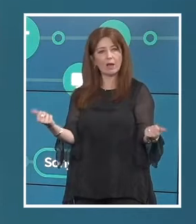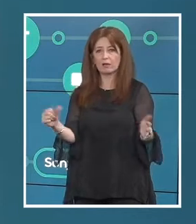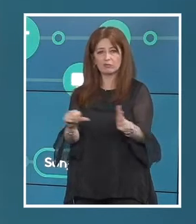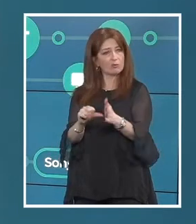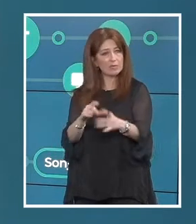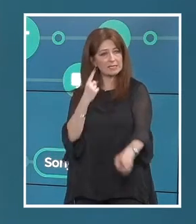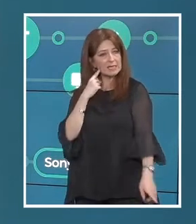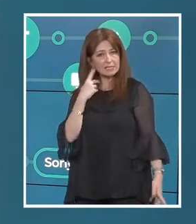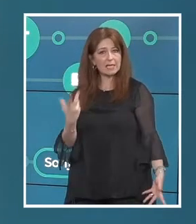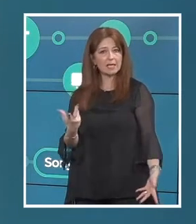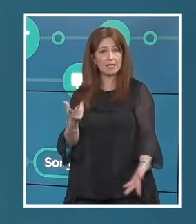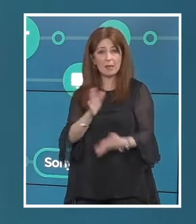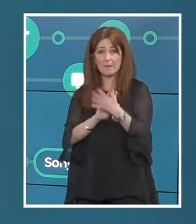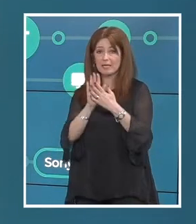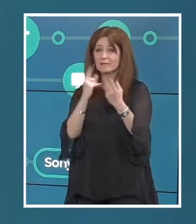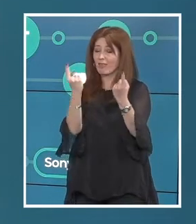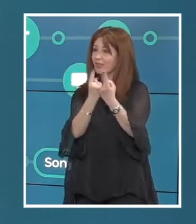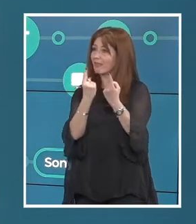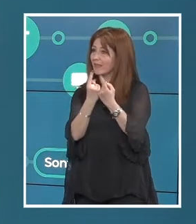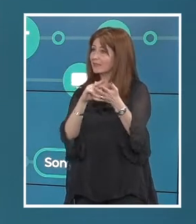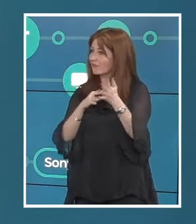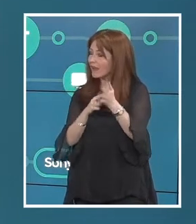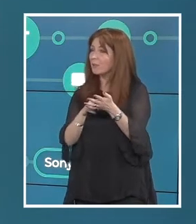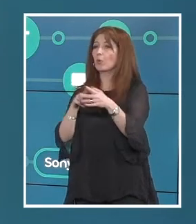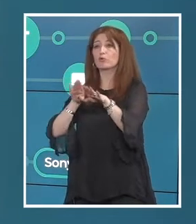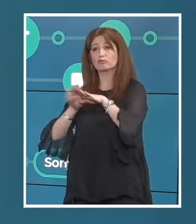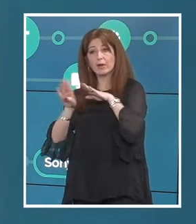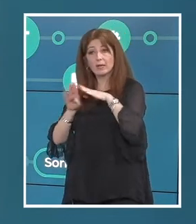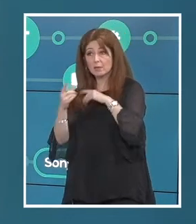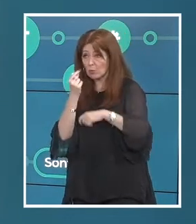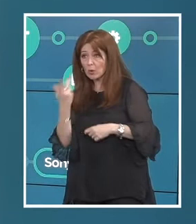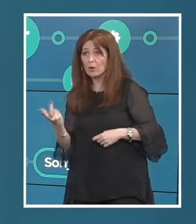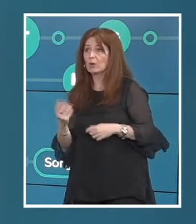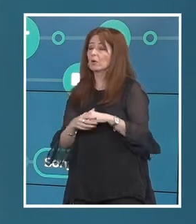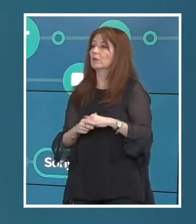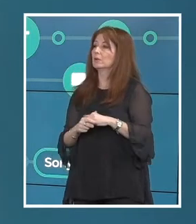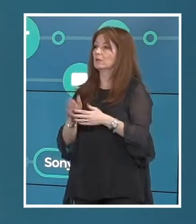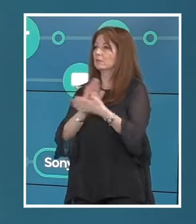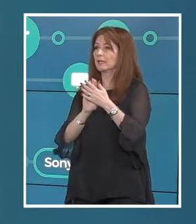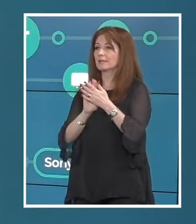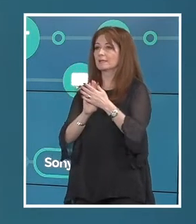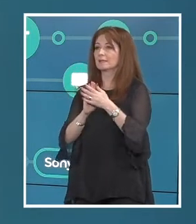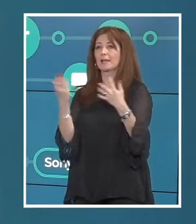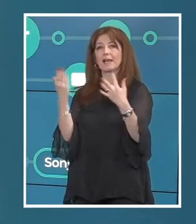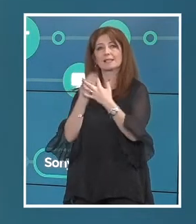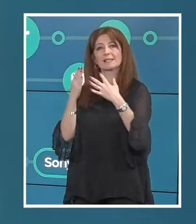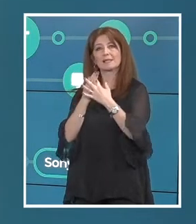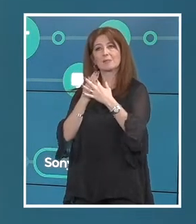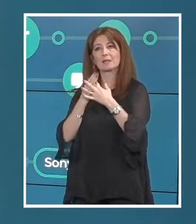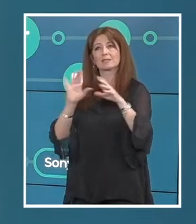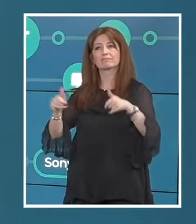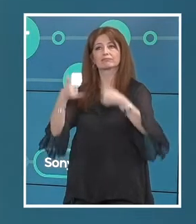there are resources available, and there's training available. And because we've got our Accessibility Champions network at the